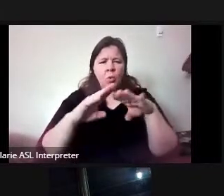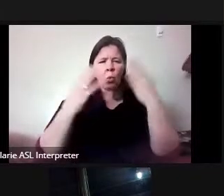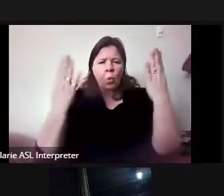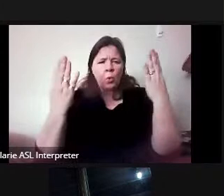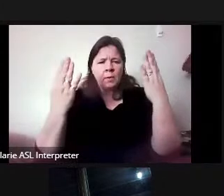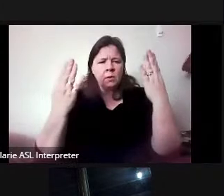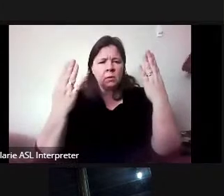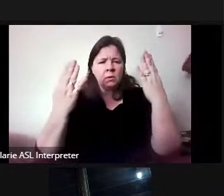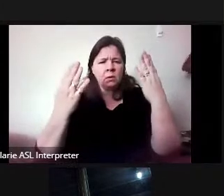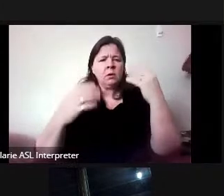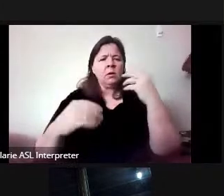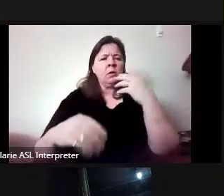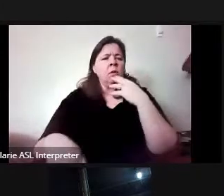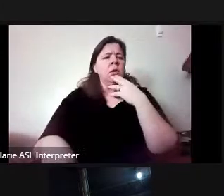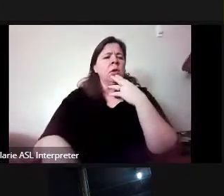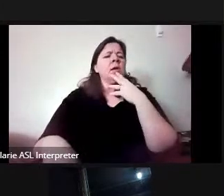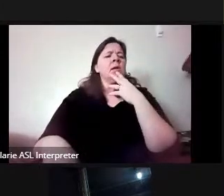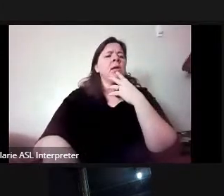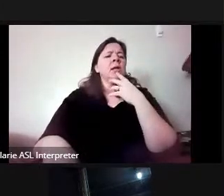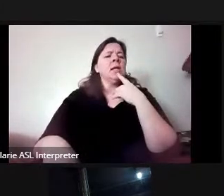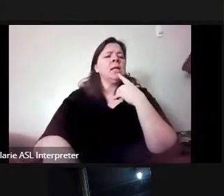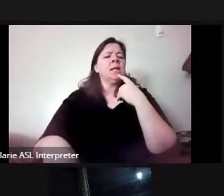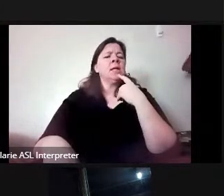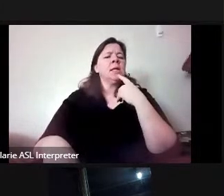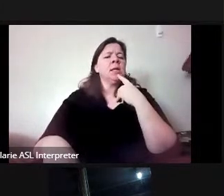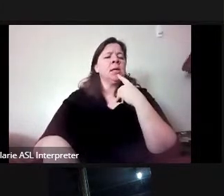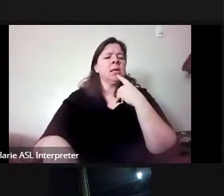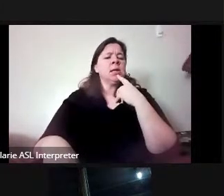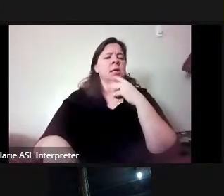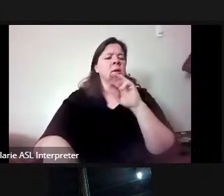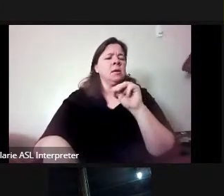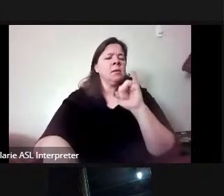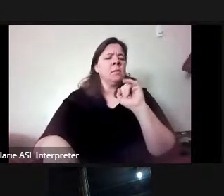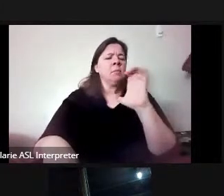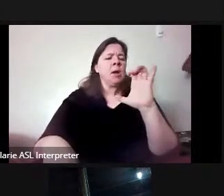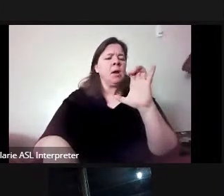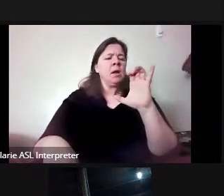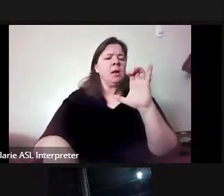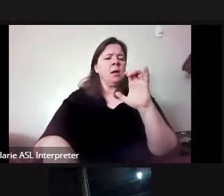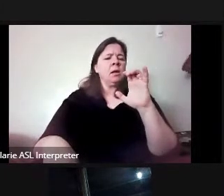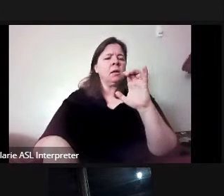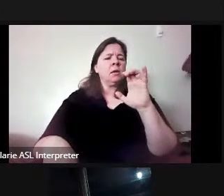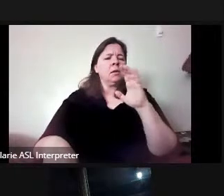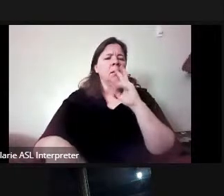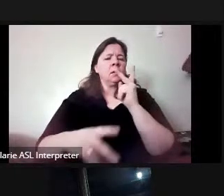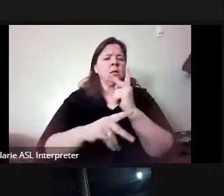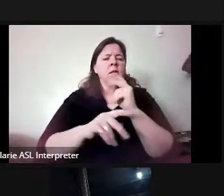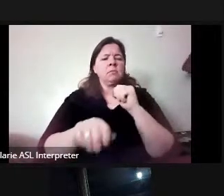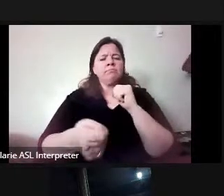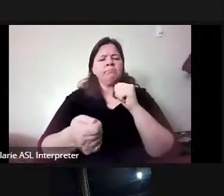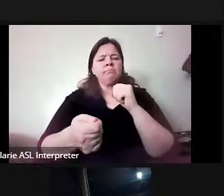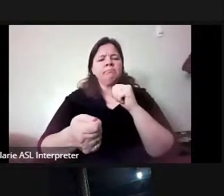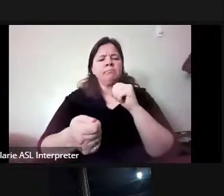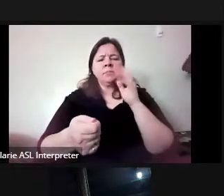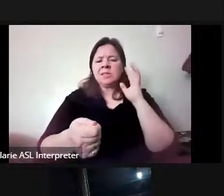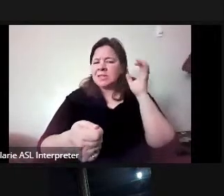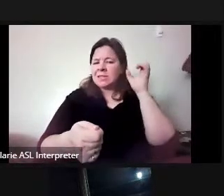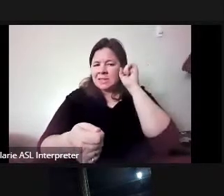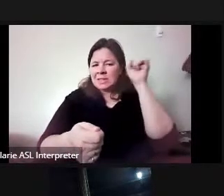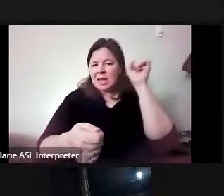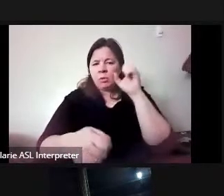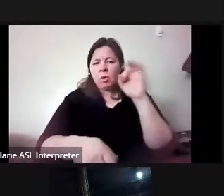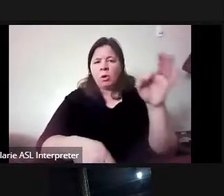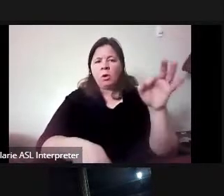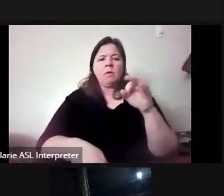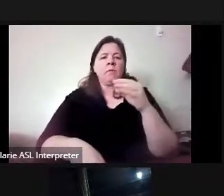ask a question or he's not aware that it's open. I was looking for him to mute him. Okay, great. And yeah, thank you,